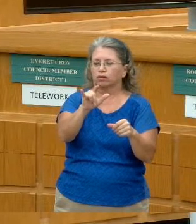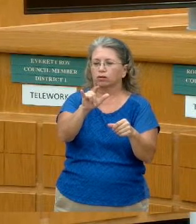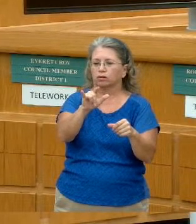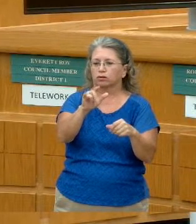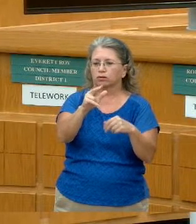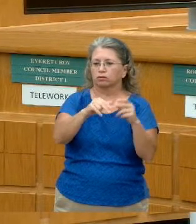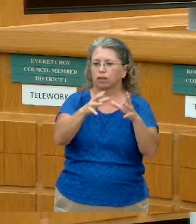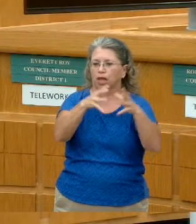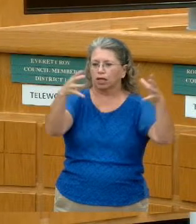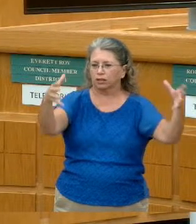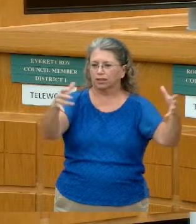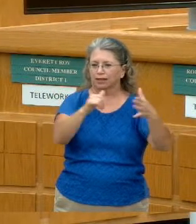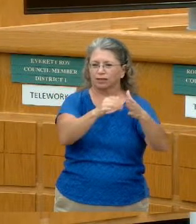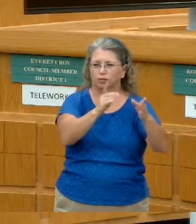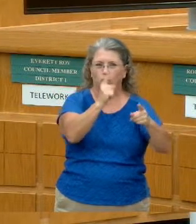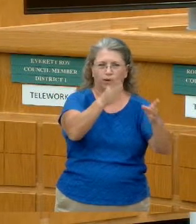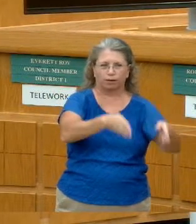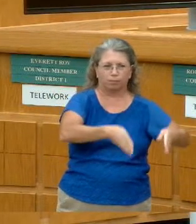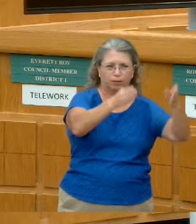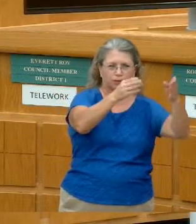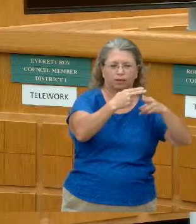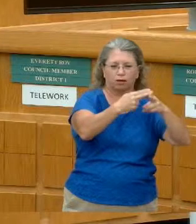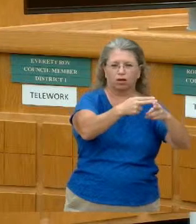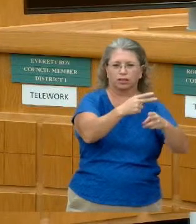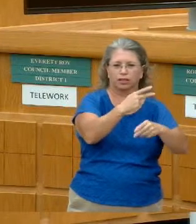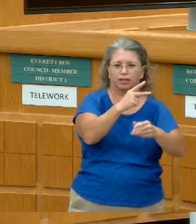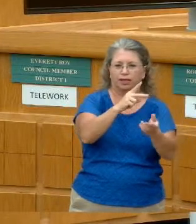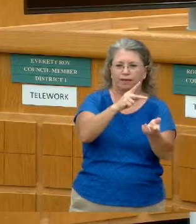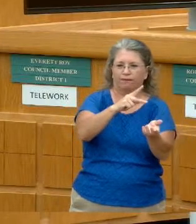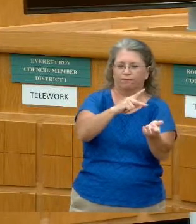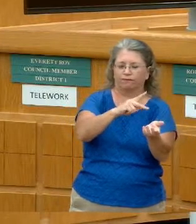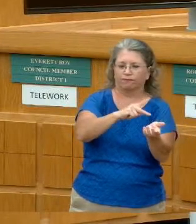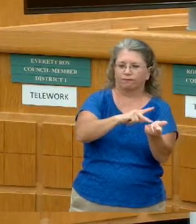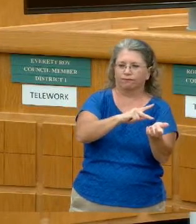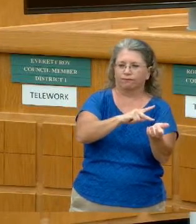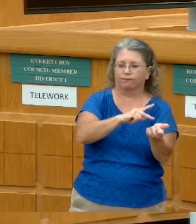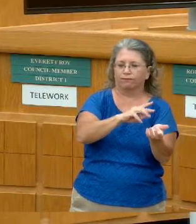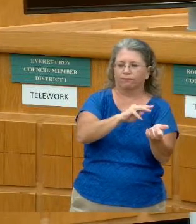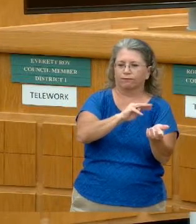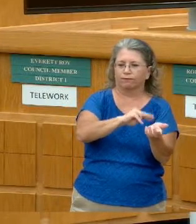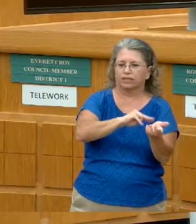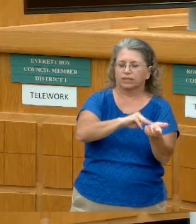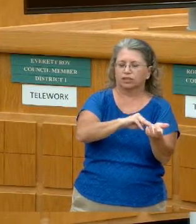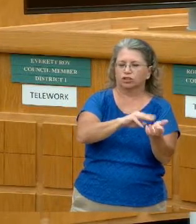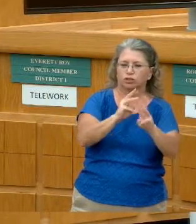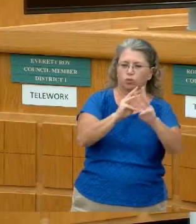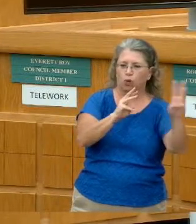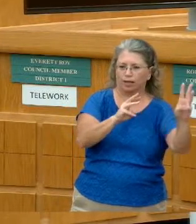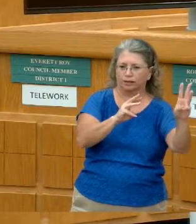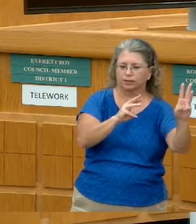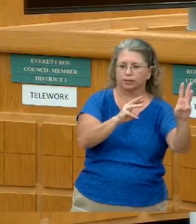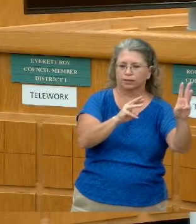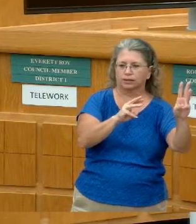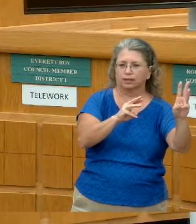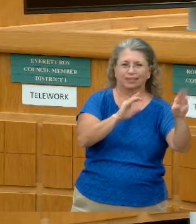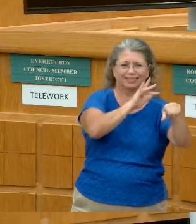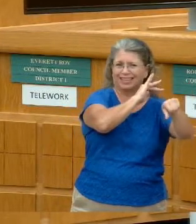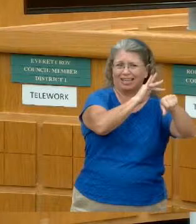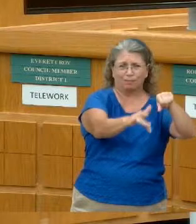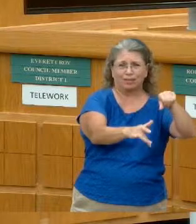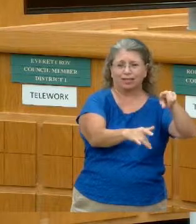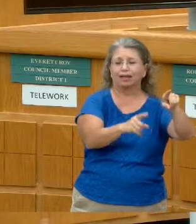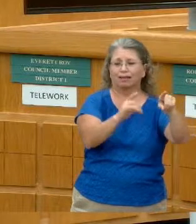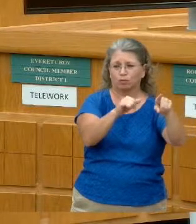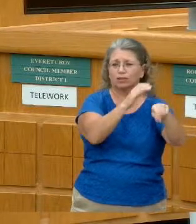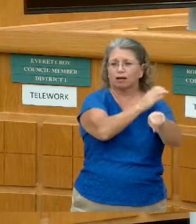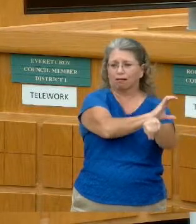called Physicians West, and it's owned by the hospital district, and it's in the complex, and it's totally empty, but it was a